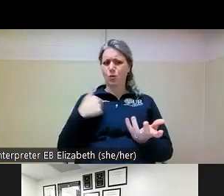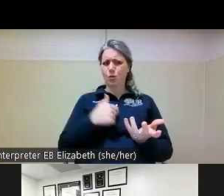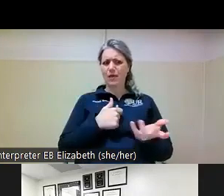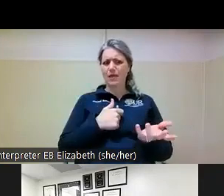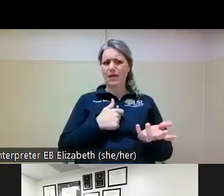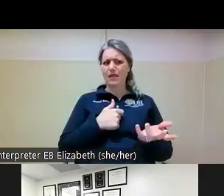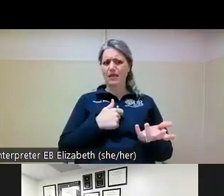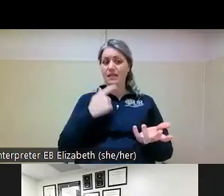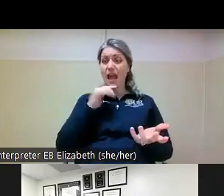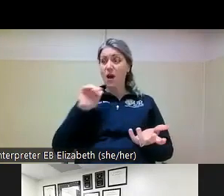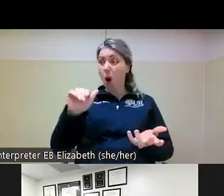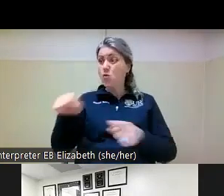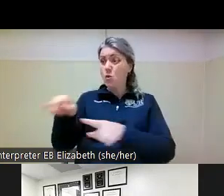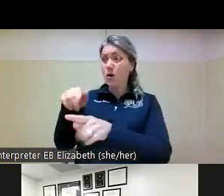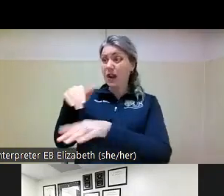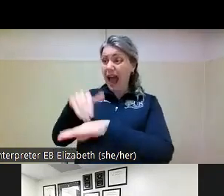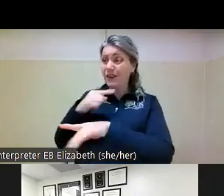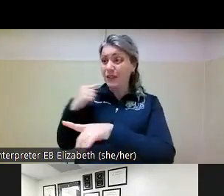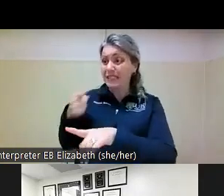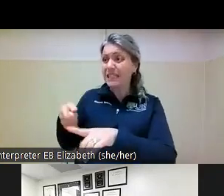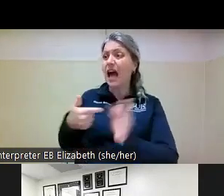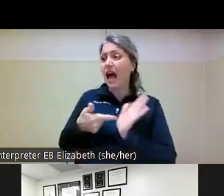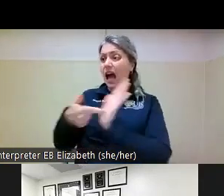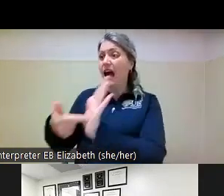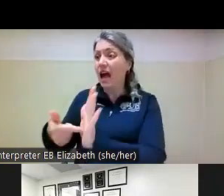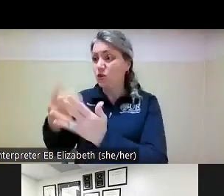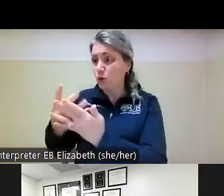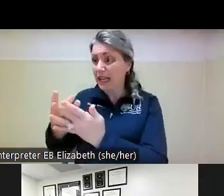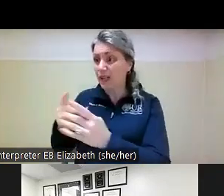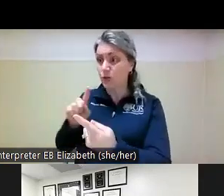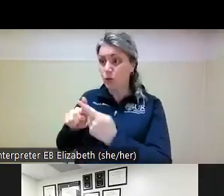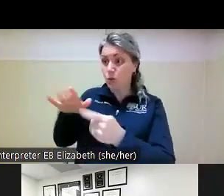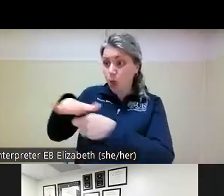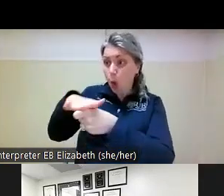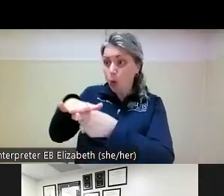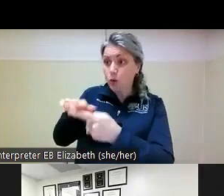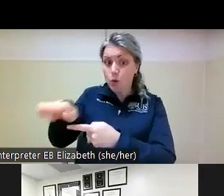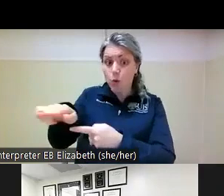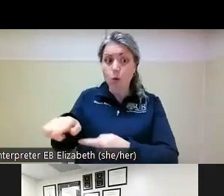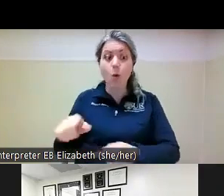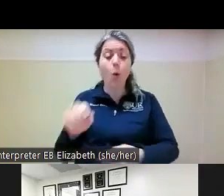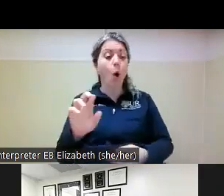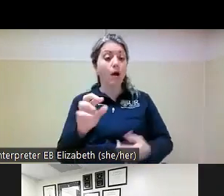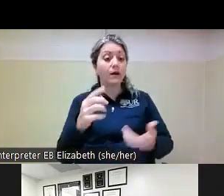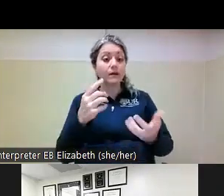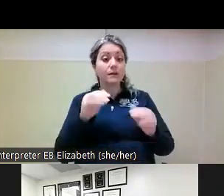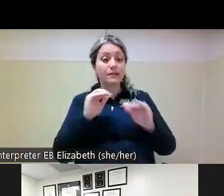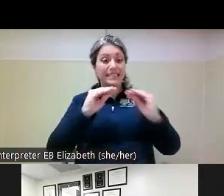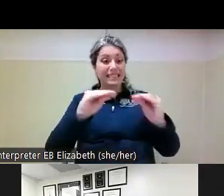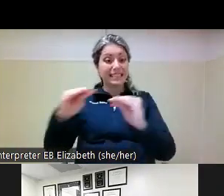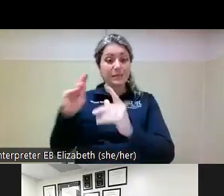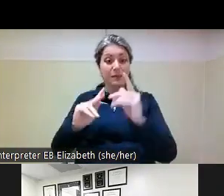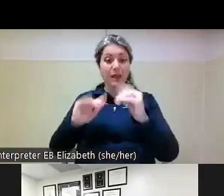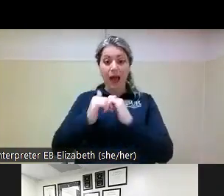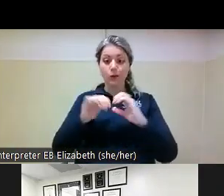the at-risk patient populations, or perhaps home screening is an option, like anal self-exam. So that's all been